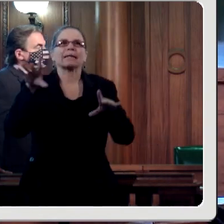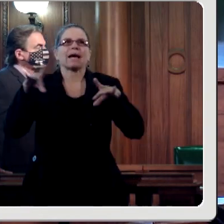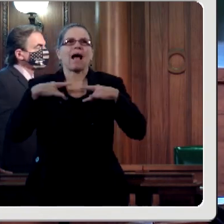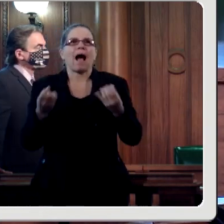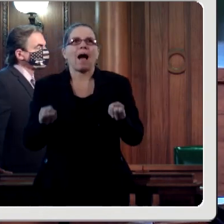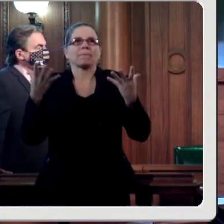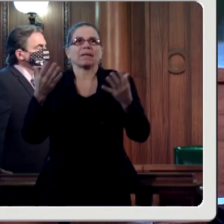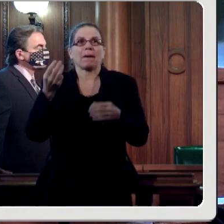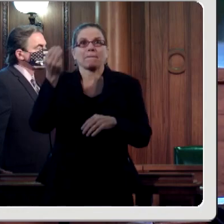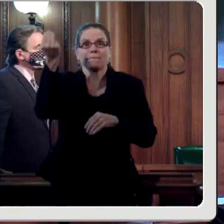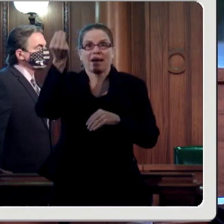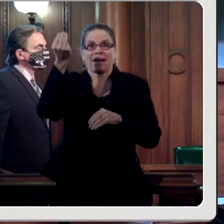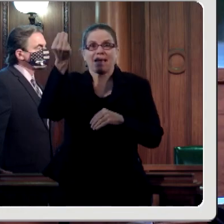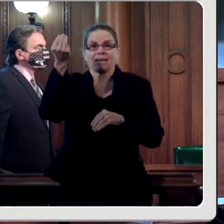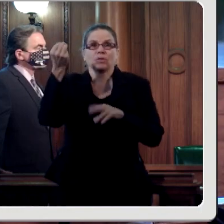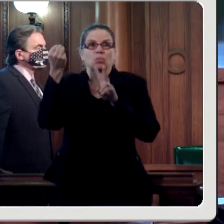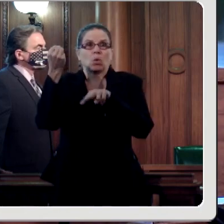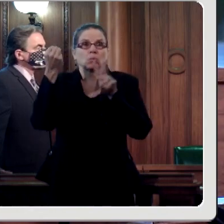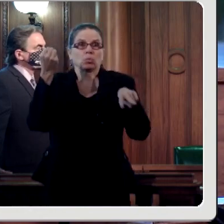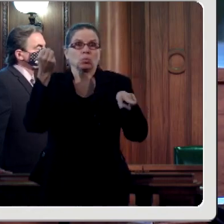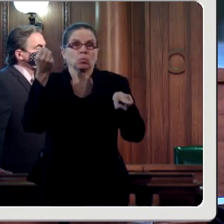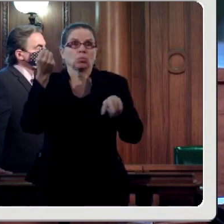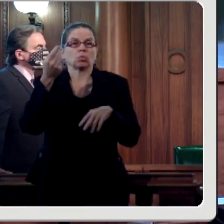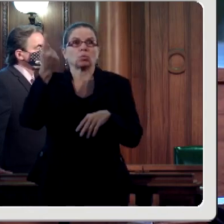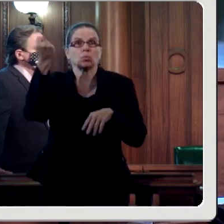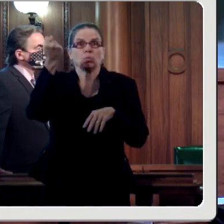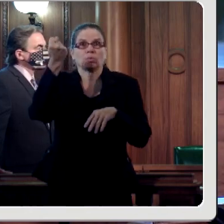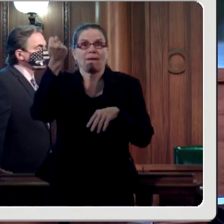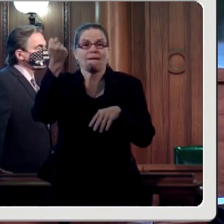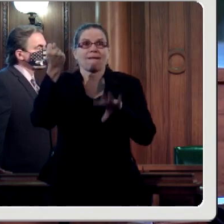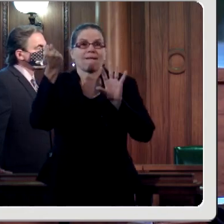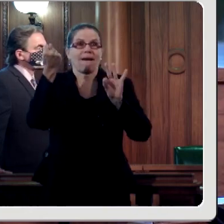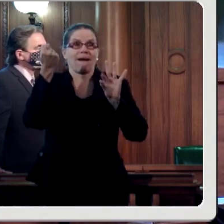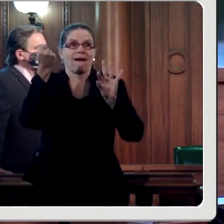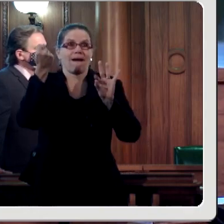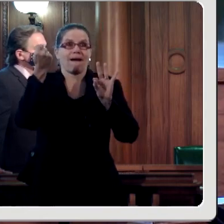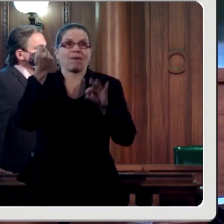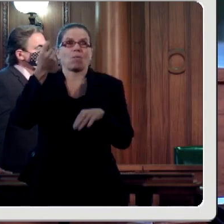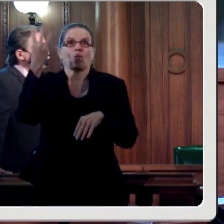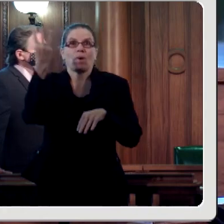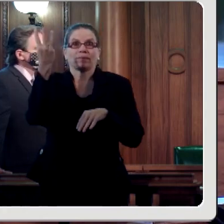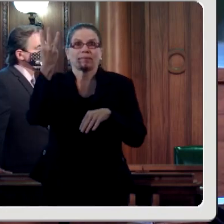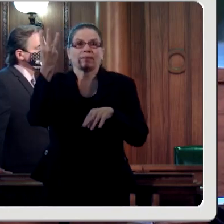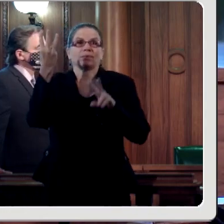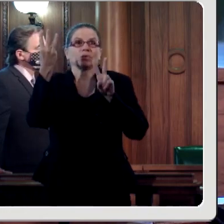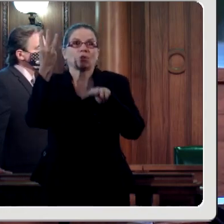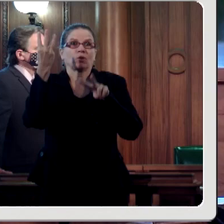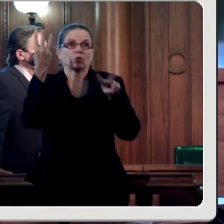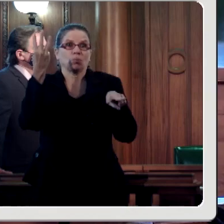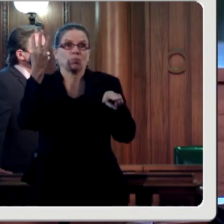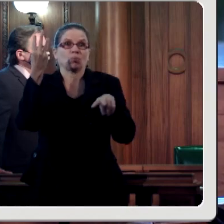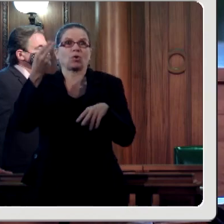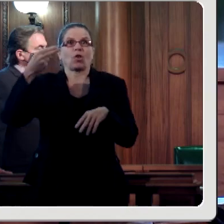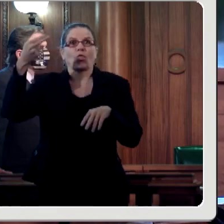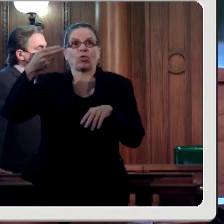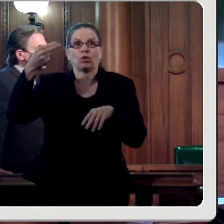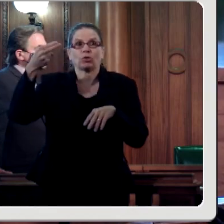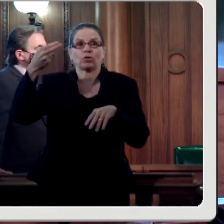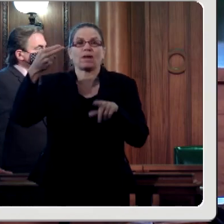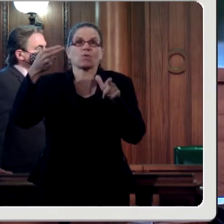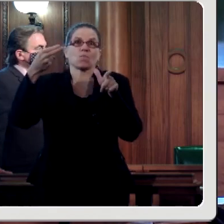6th, 9. Wednesday, October 7th, 22. Thursday, October 8th,